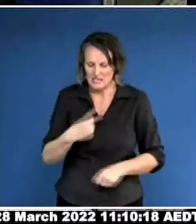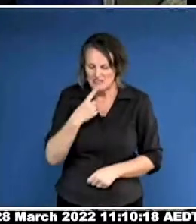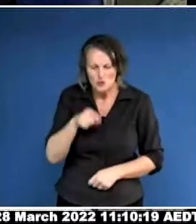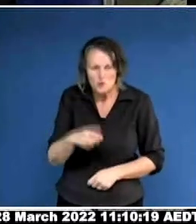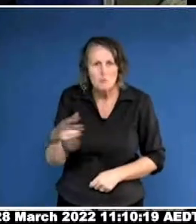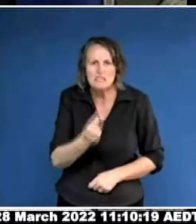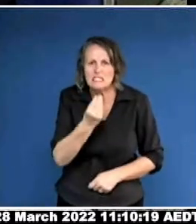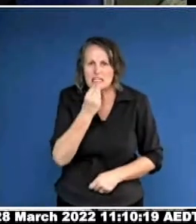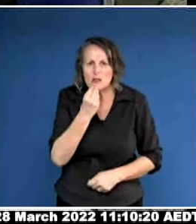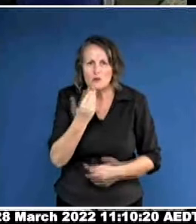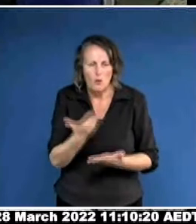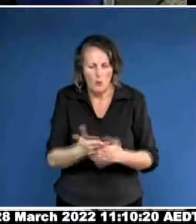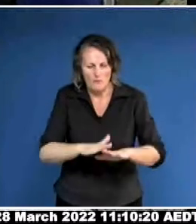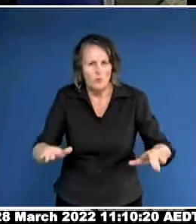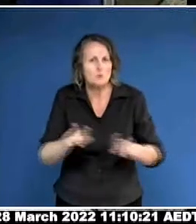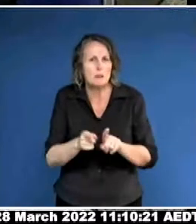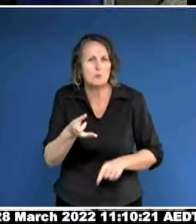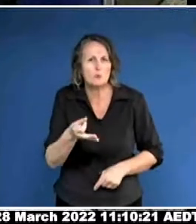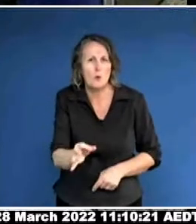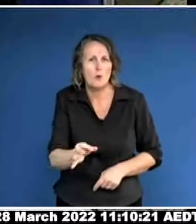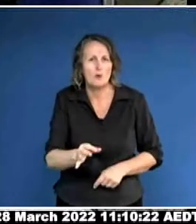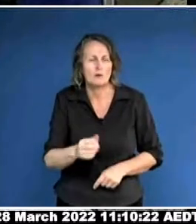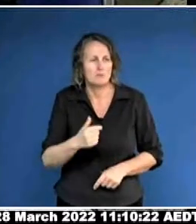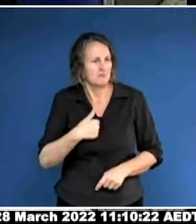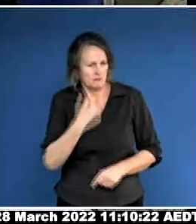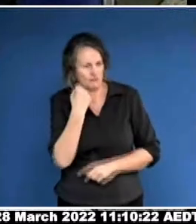floor. I didn't.